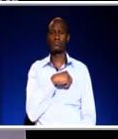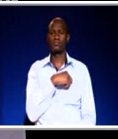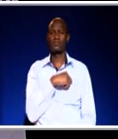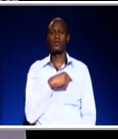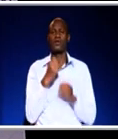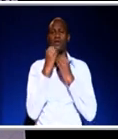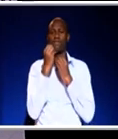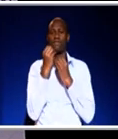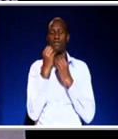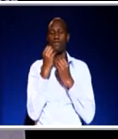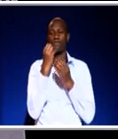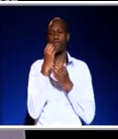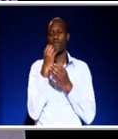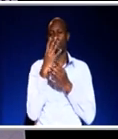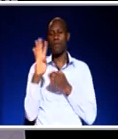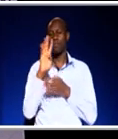in Form 3